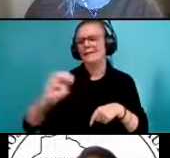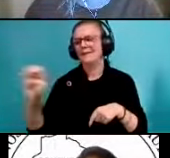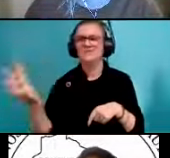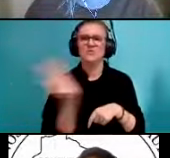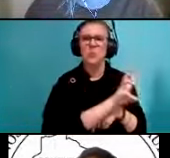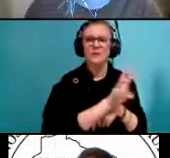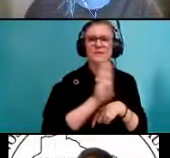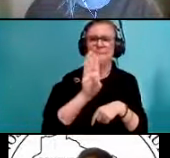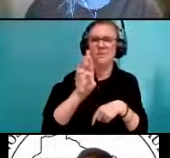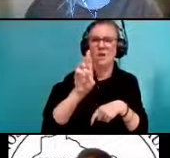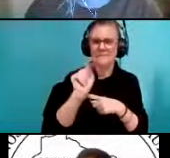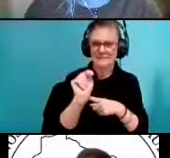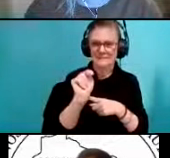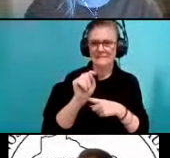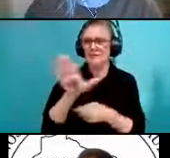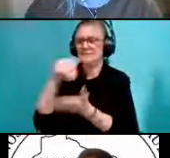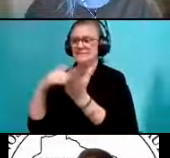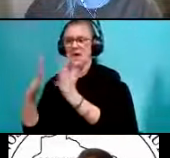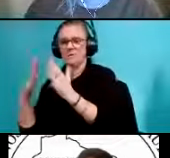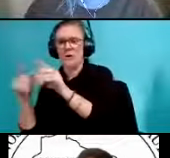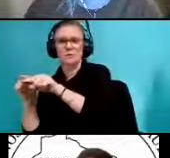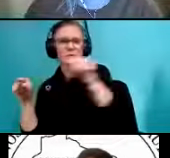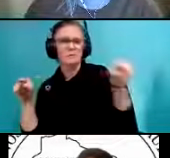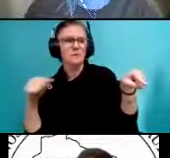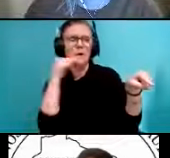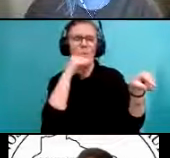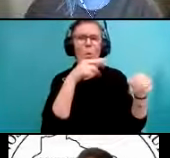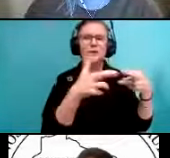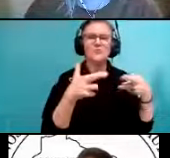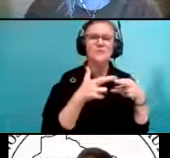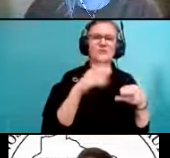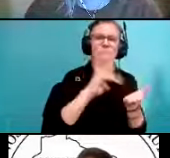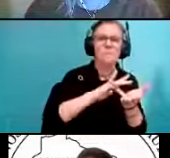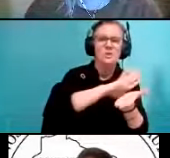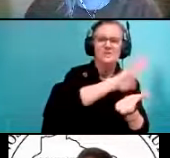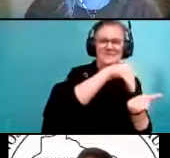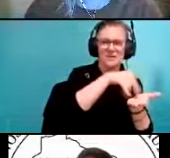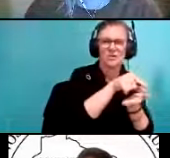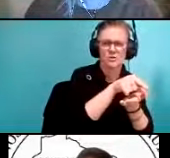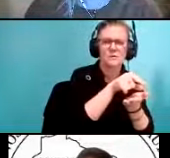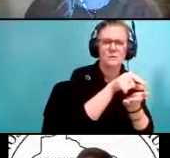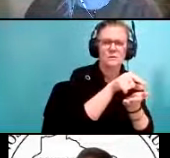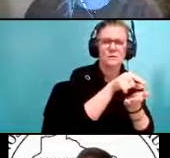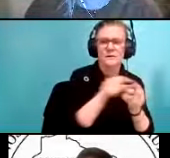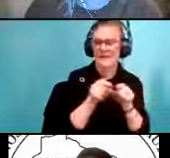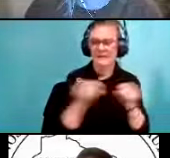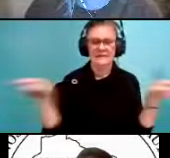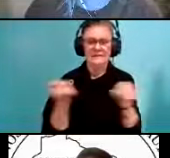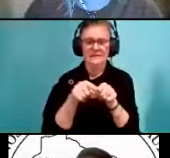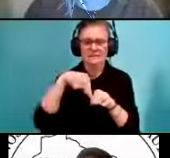BRT, which runs from downtown to the Milwaukee Regional Medical Center, And these two routes